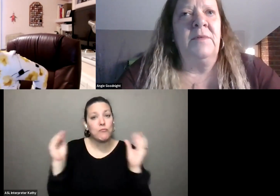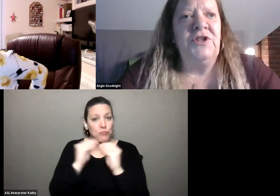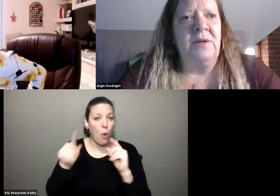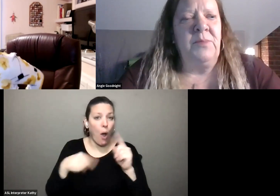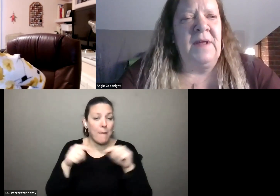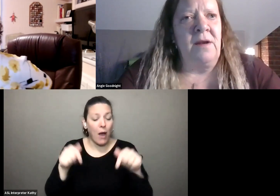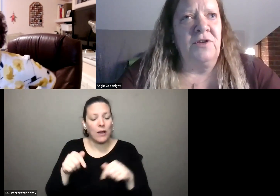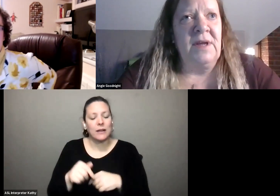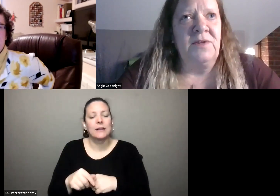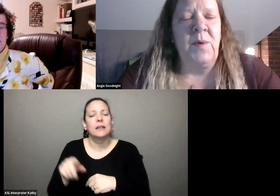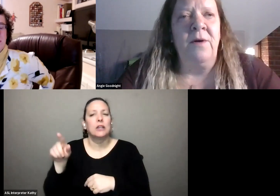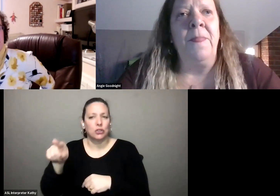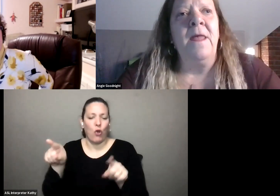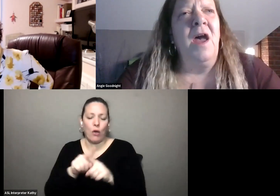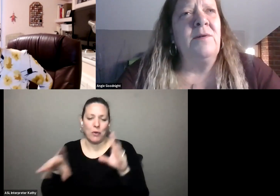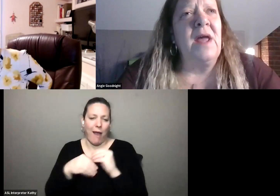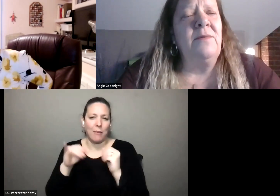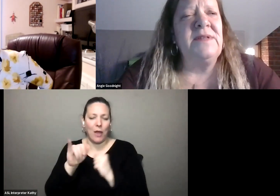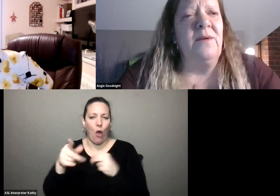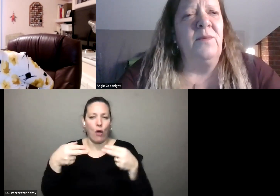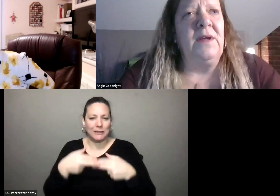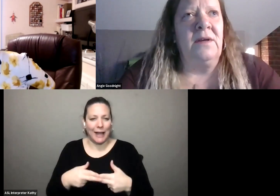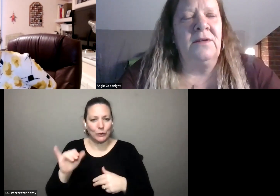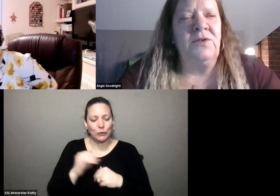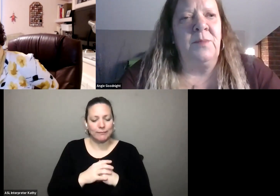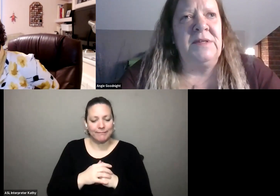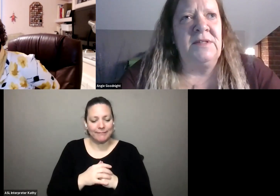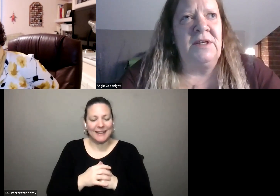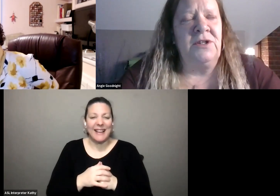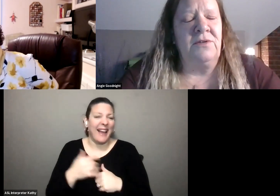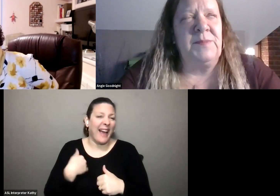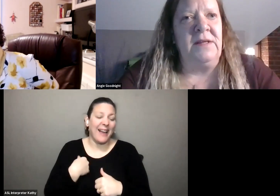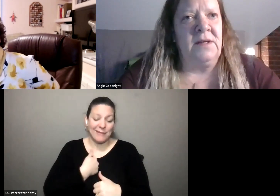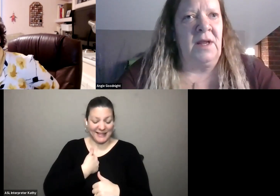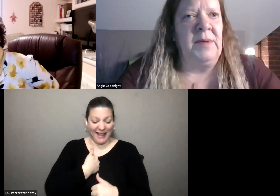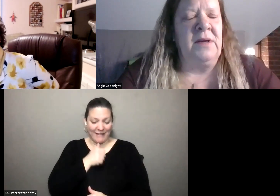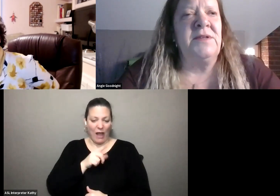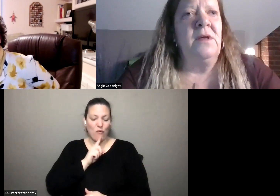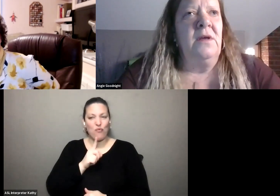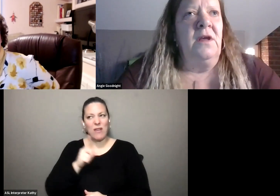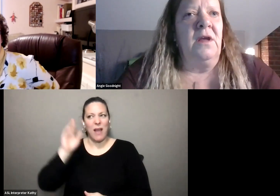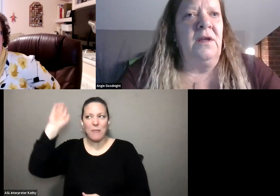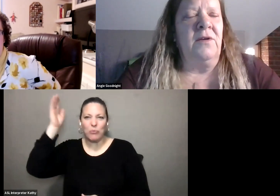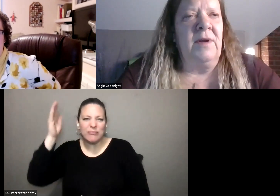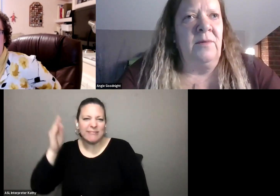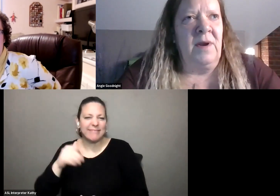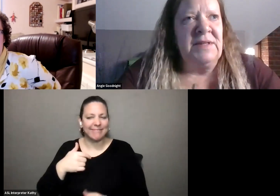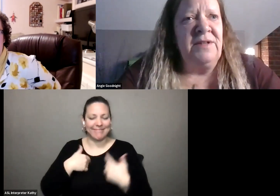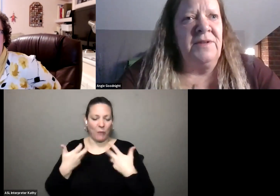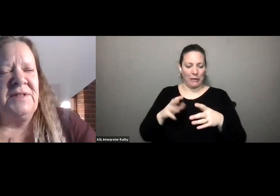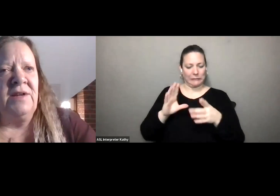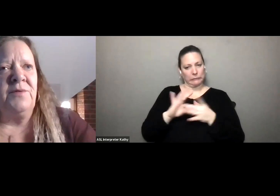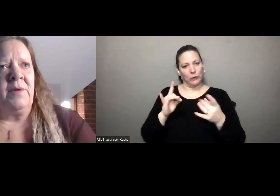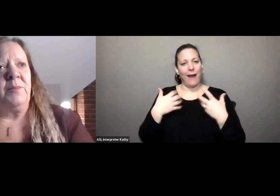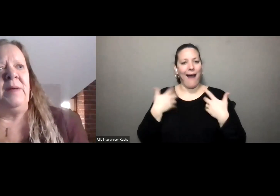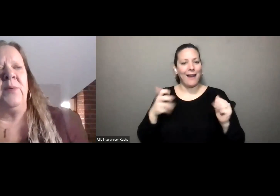um and she had put that on our slide as well i i was not really gonna do a presentation or speak tonight because you know i didn't want